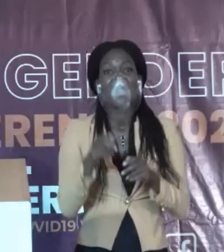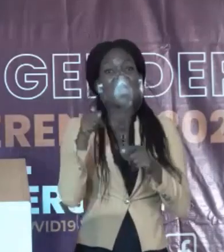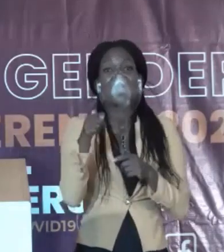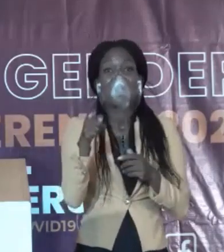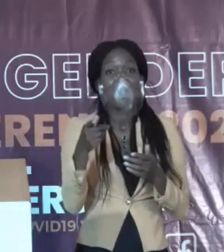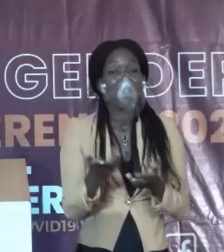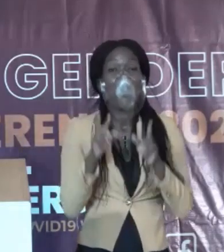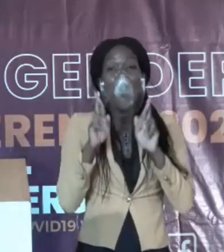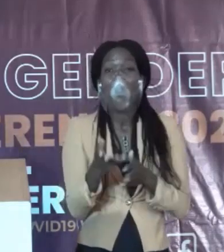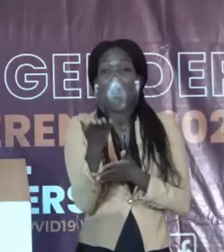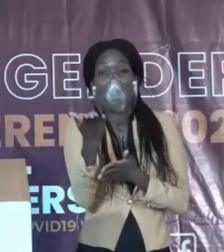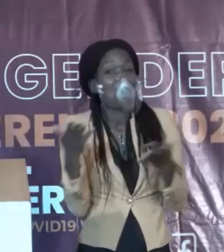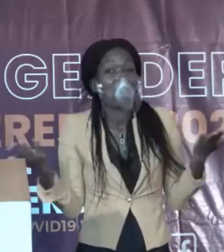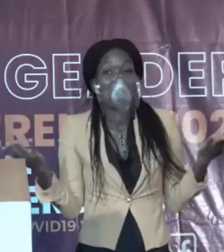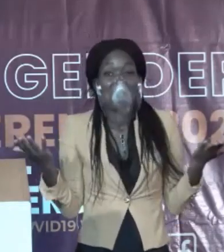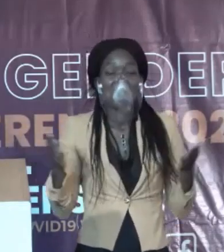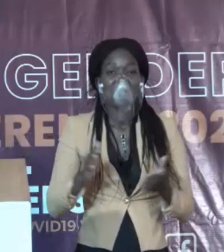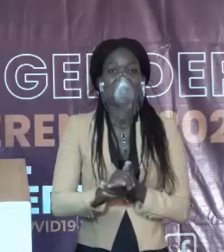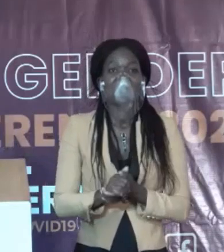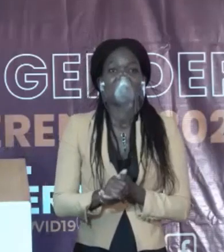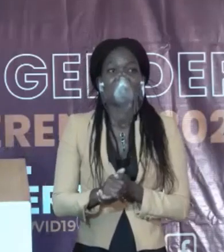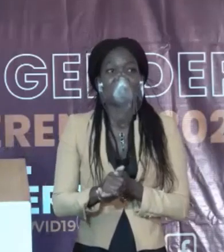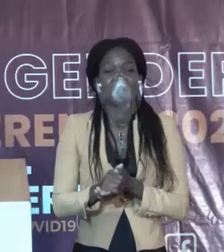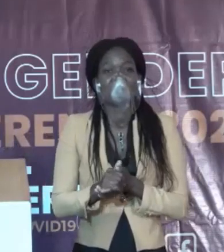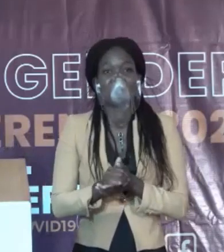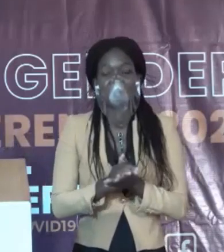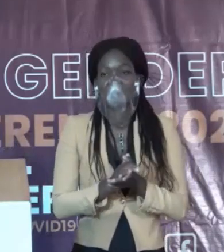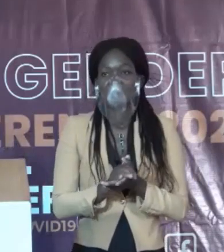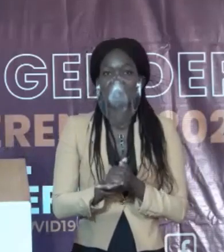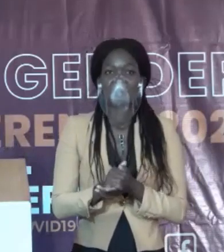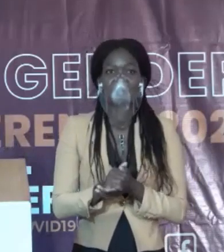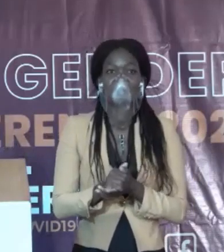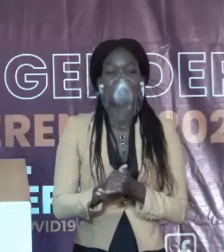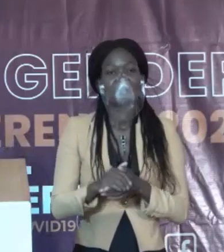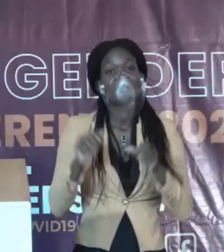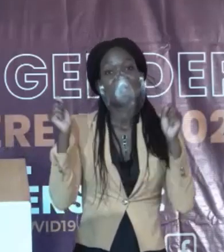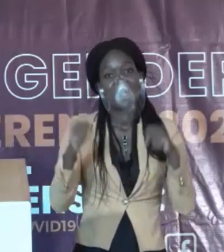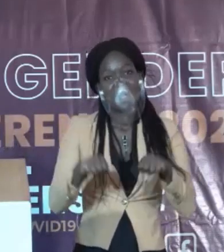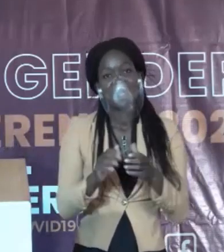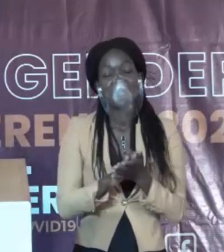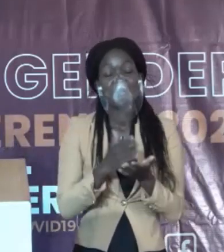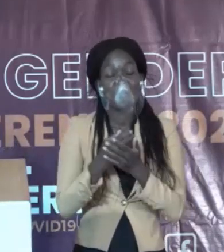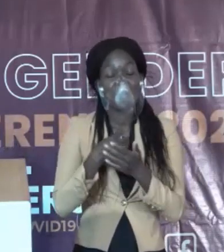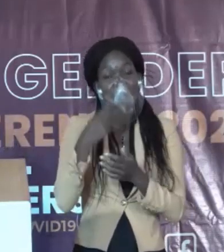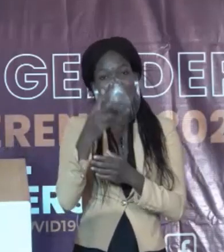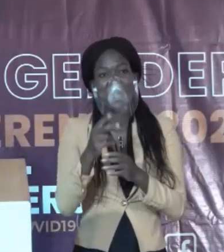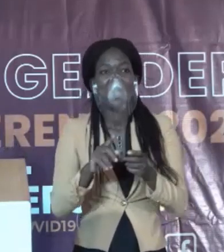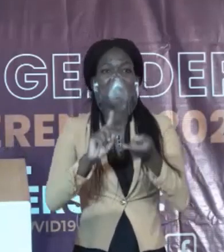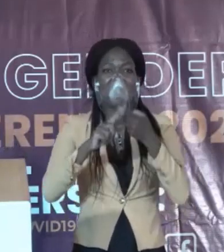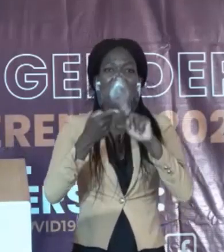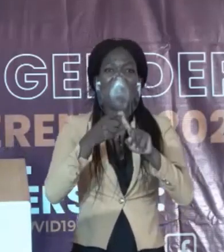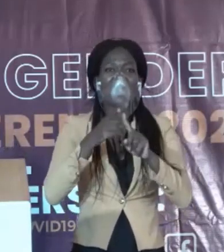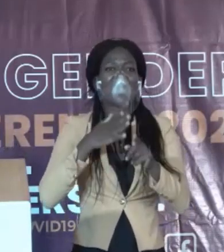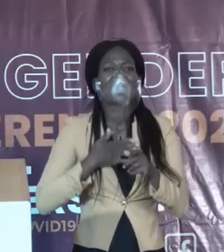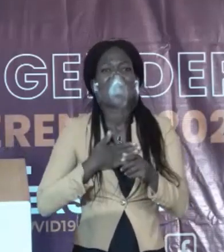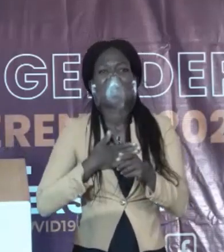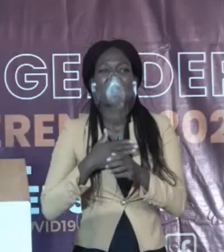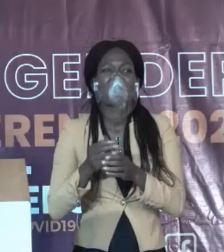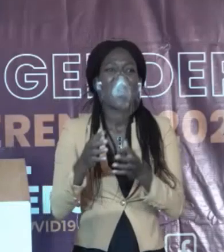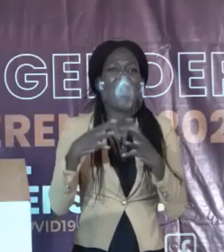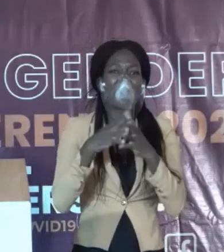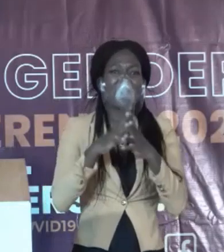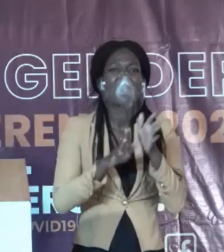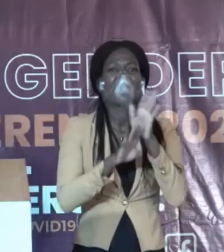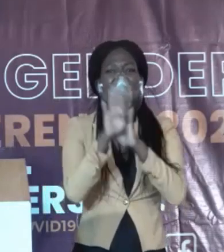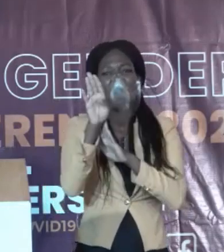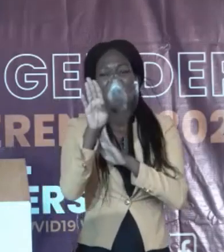Yeah, I think, actually, I know I've seen a lot of our development partners who've been involved in some work with